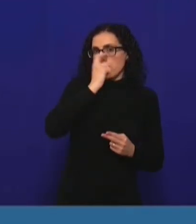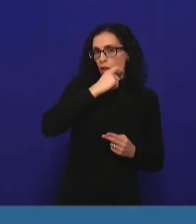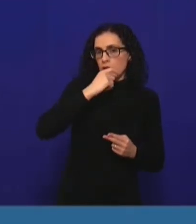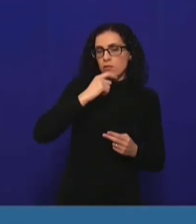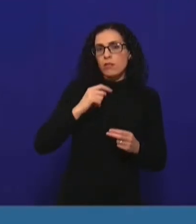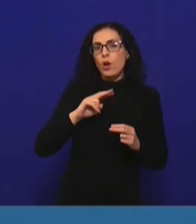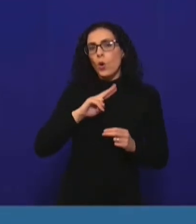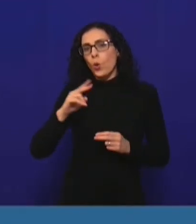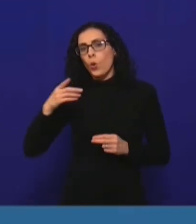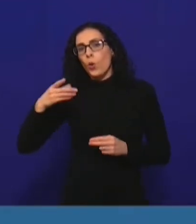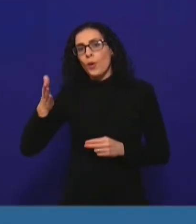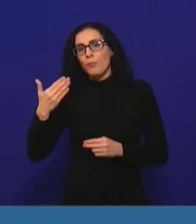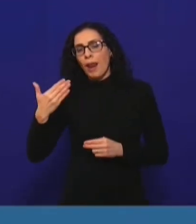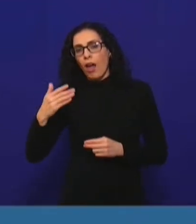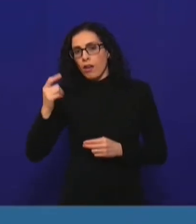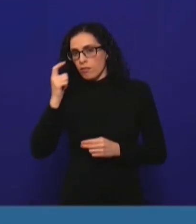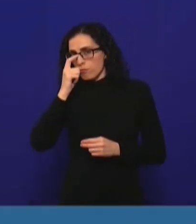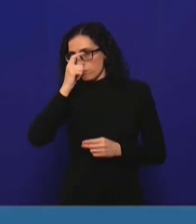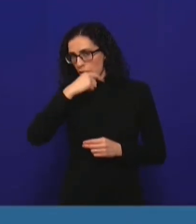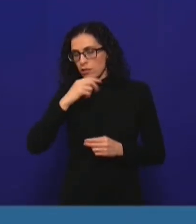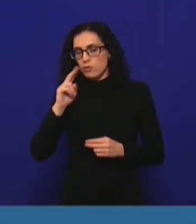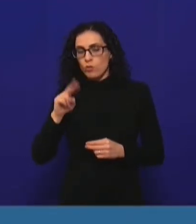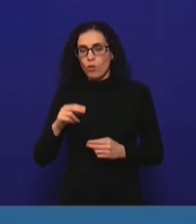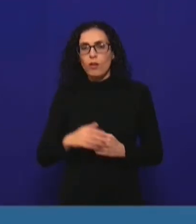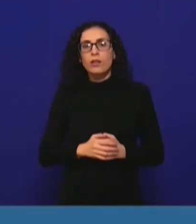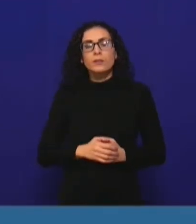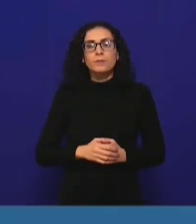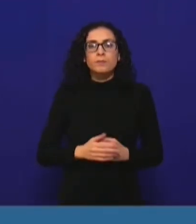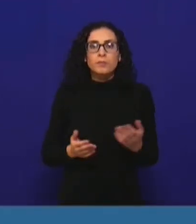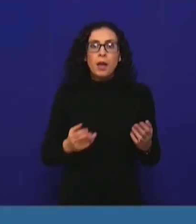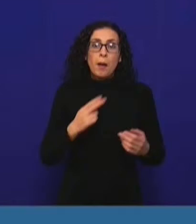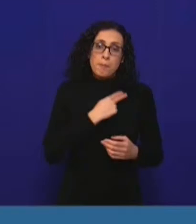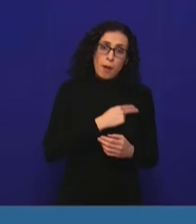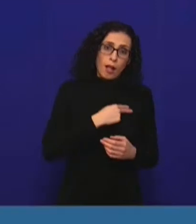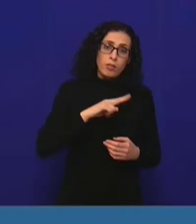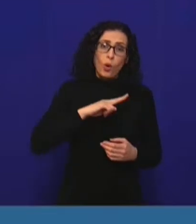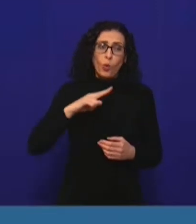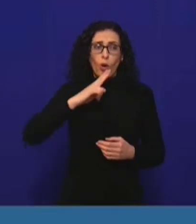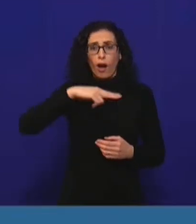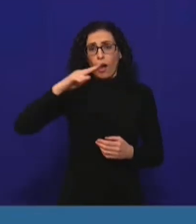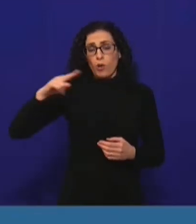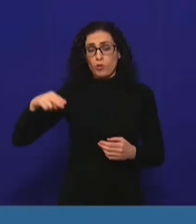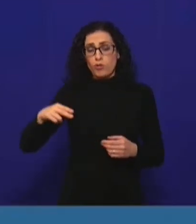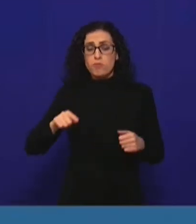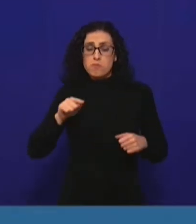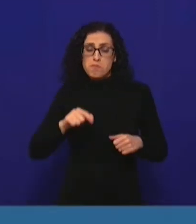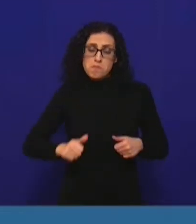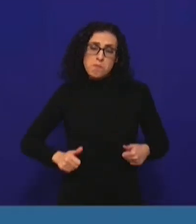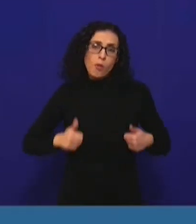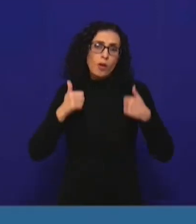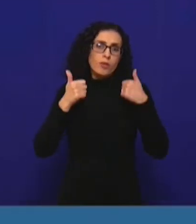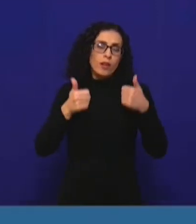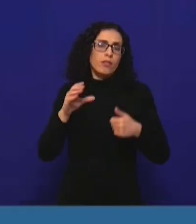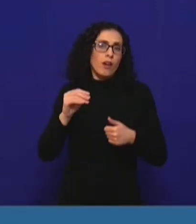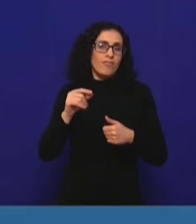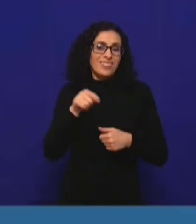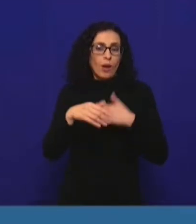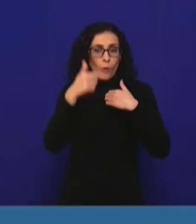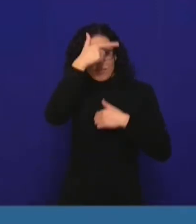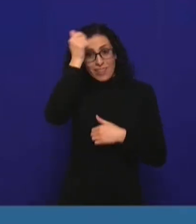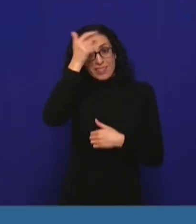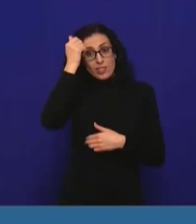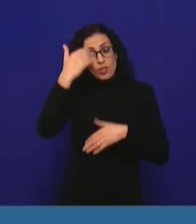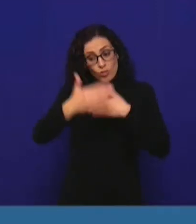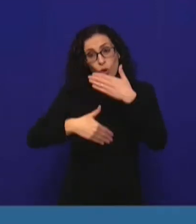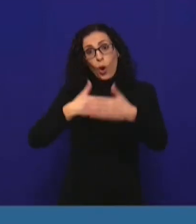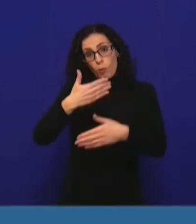kemm f'Malta u kif ukoll għawdex. U importanti ħafna li dan it-testjar jibqa' għaddej anka għal dawk